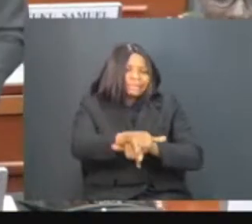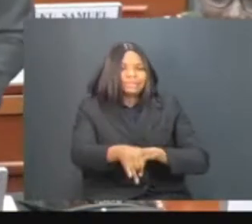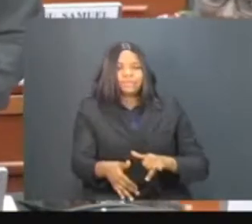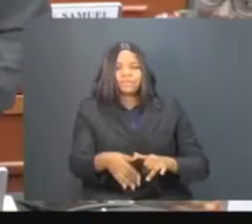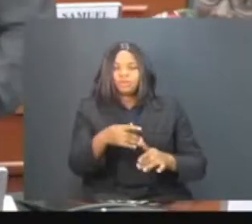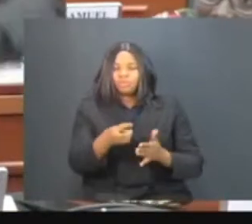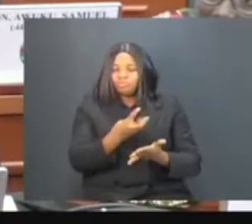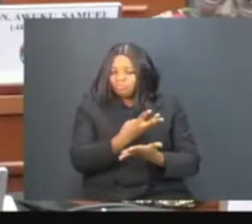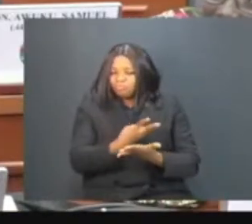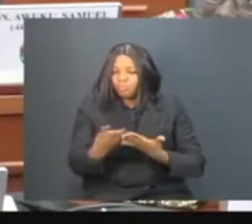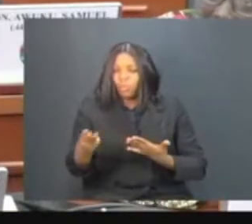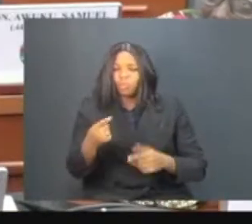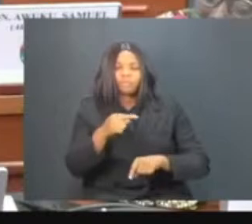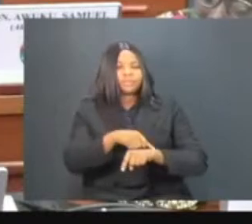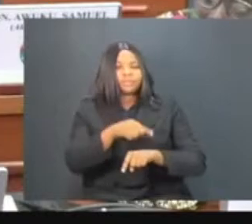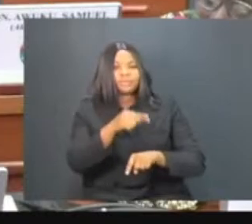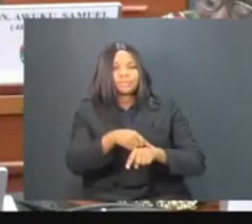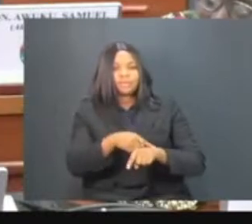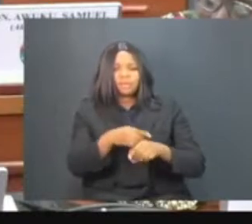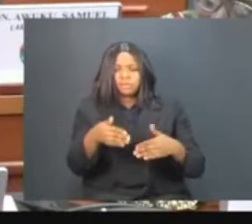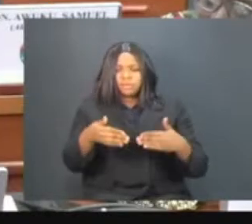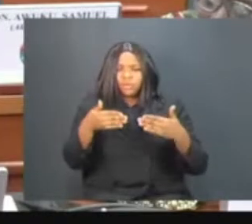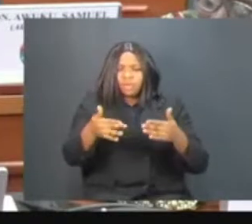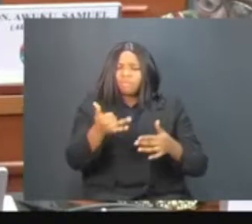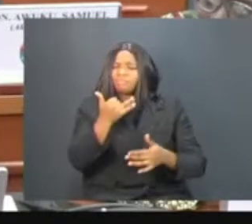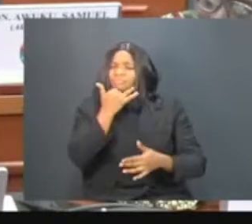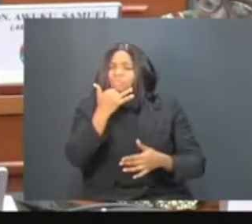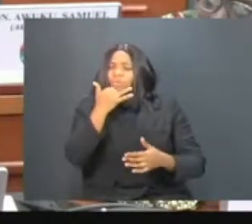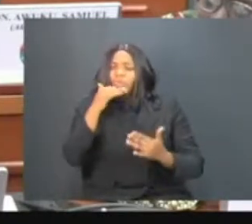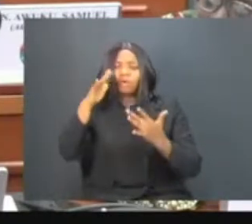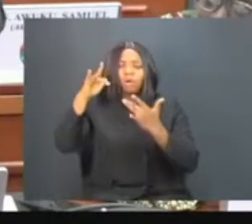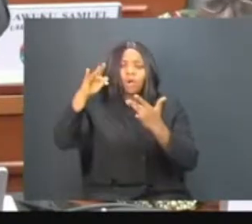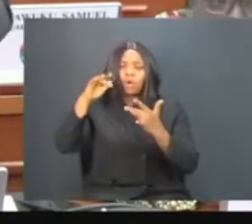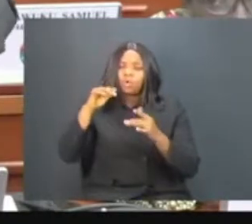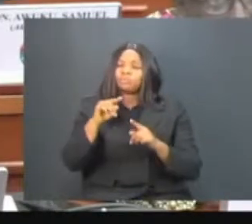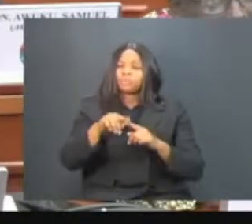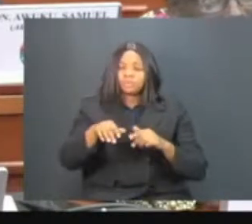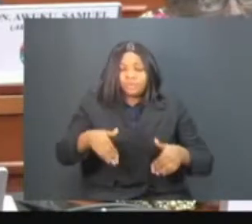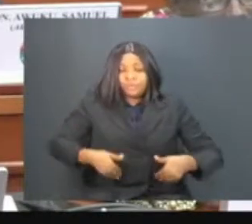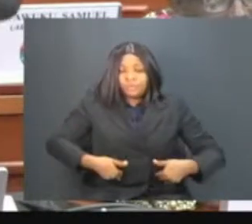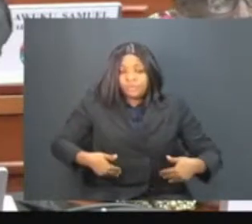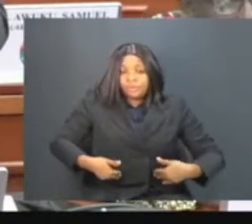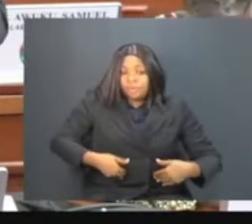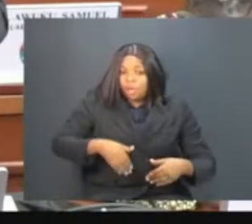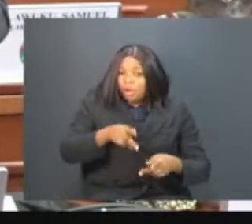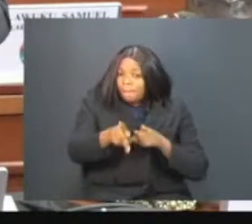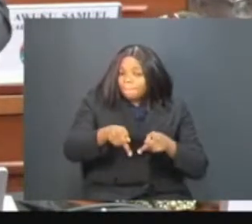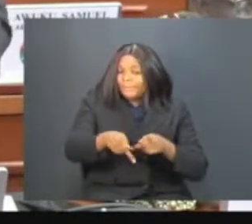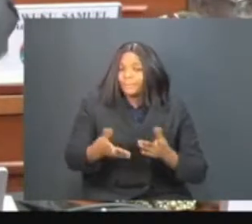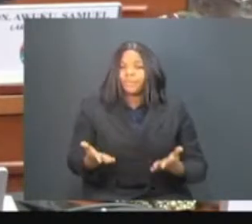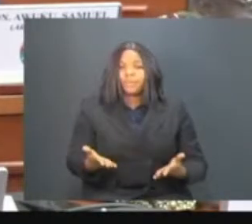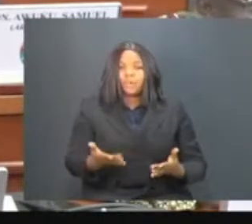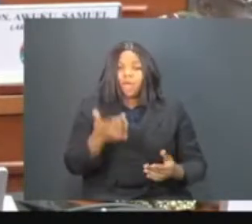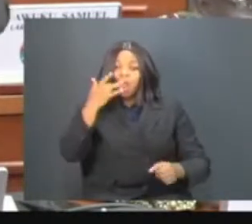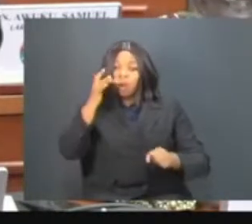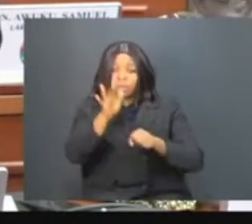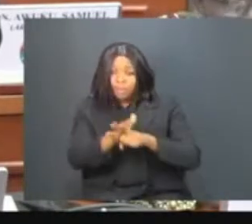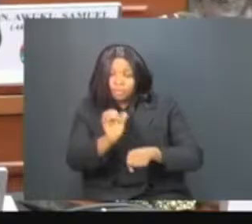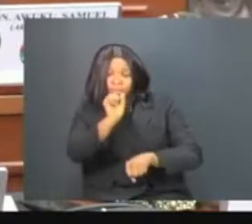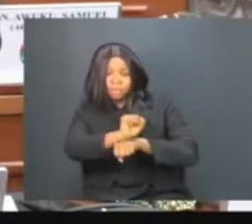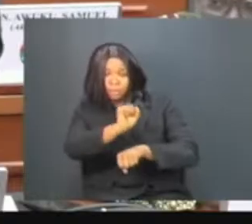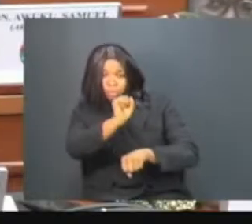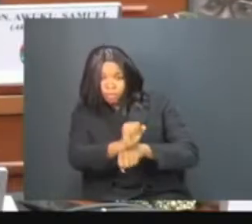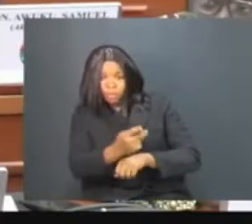time. This is just to give false hope to the unemployed youth. You promise them employment. You promise them 24-hour economy. You promise